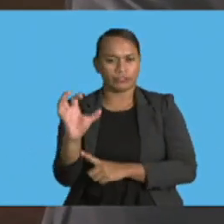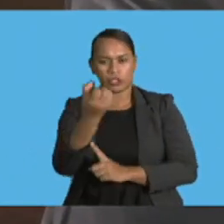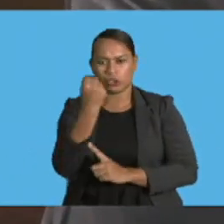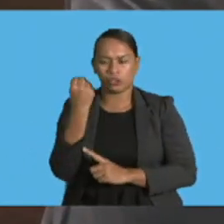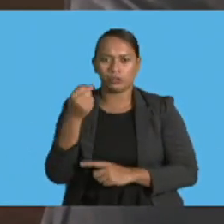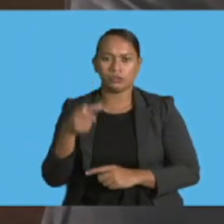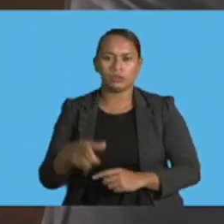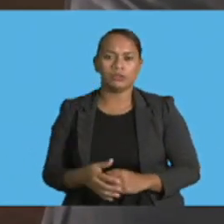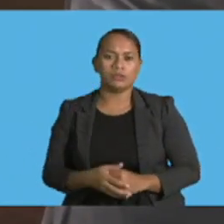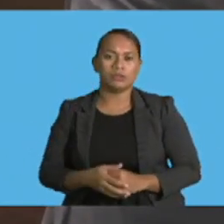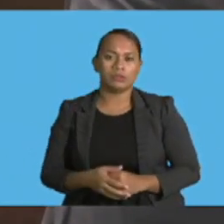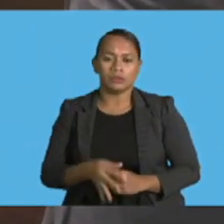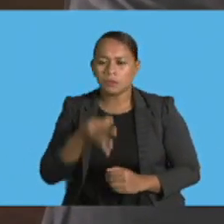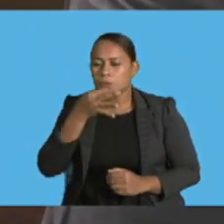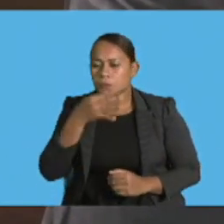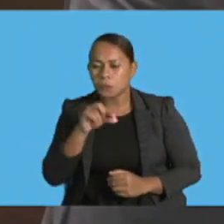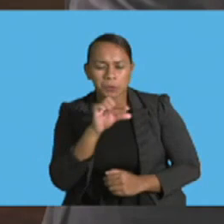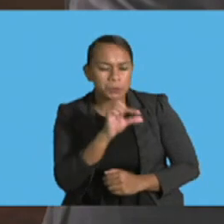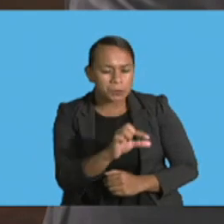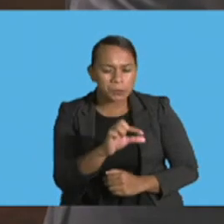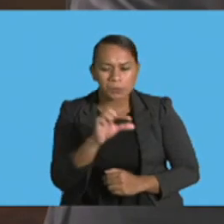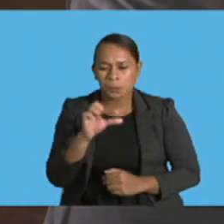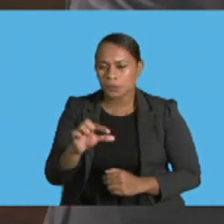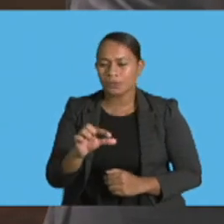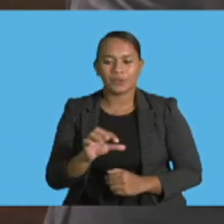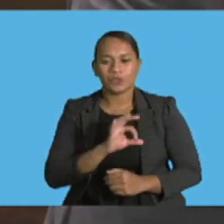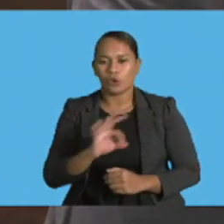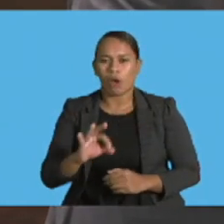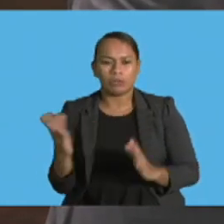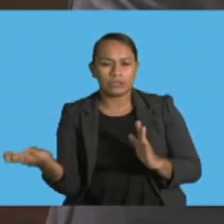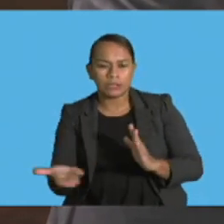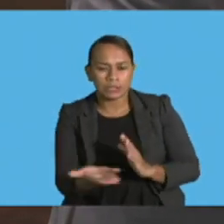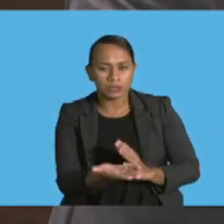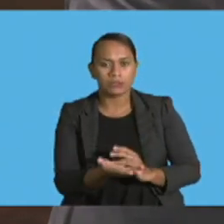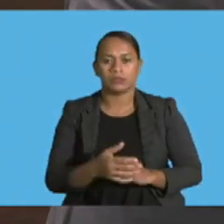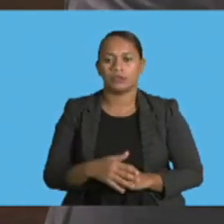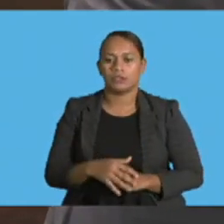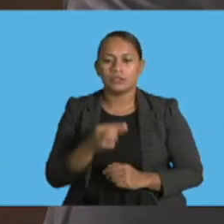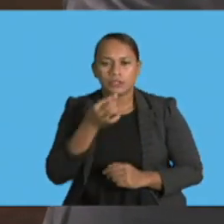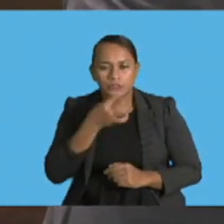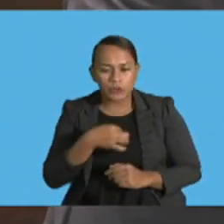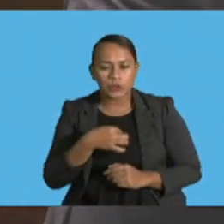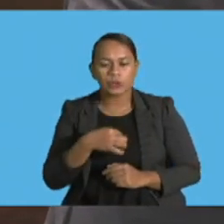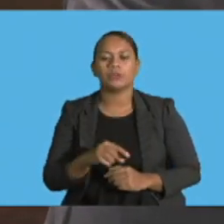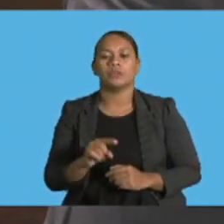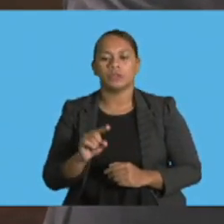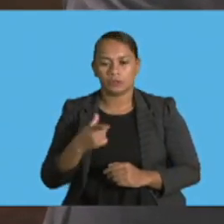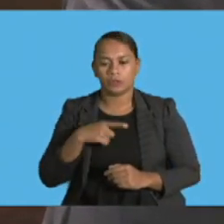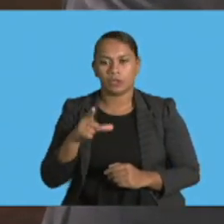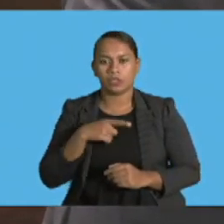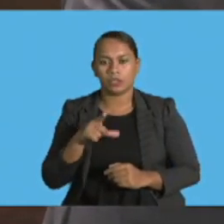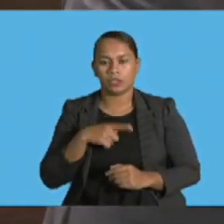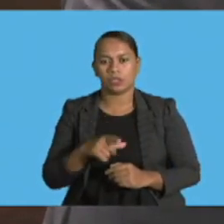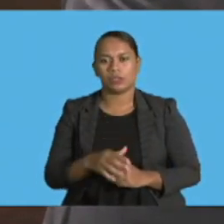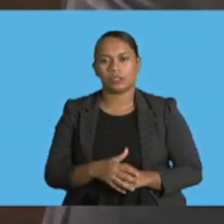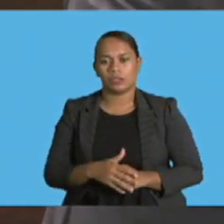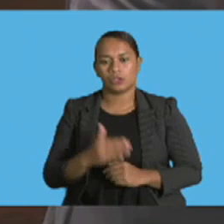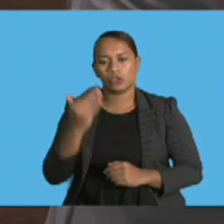fraction of cane that was left standing in previous years came as a result of shortages in